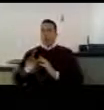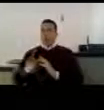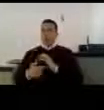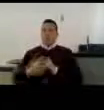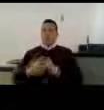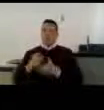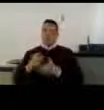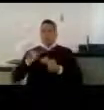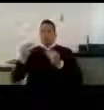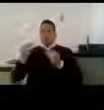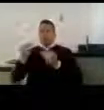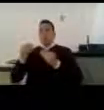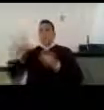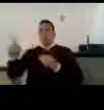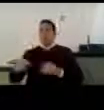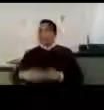Okay.